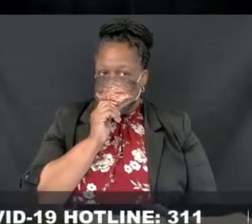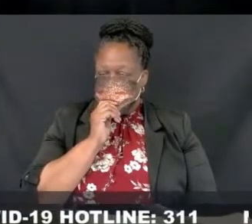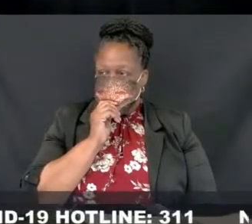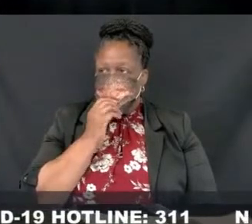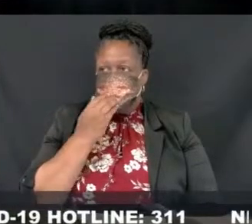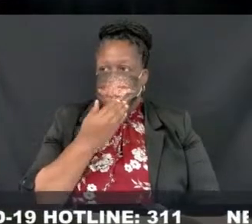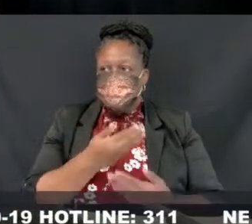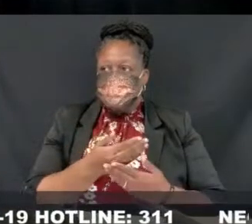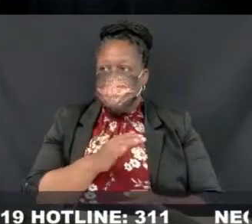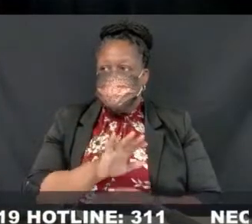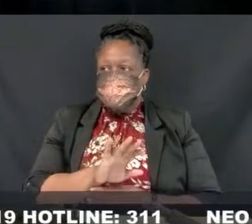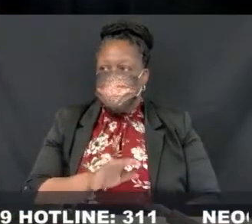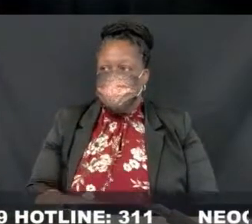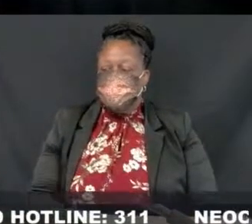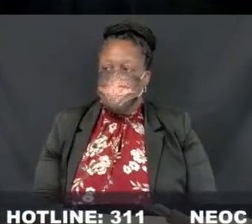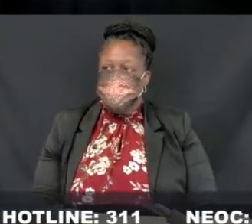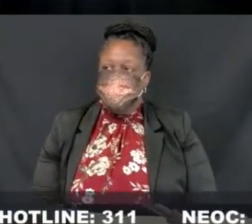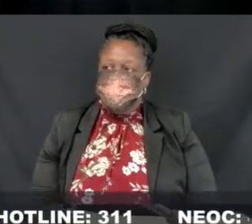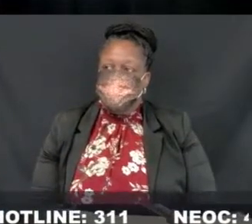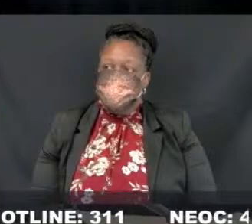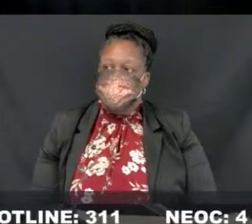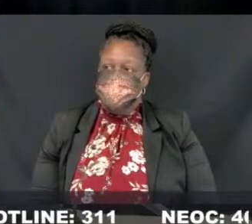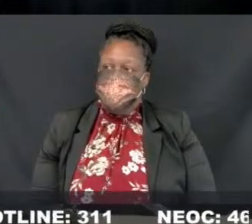Pleasant good afternoon to all.